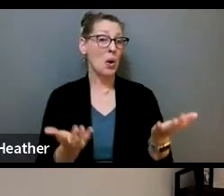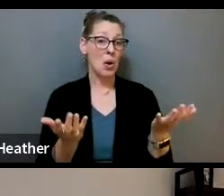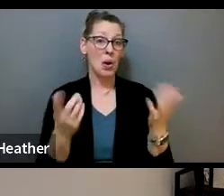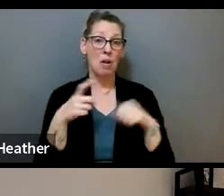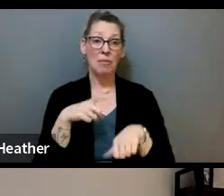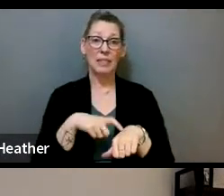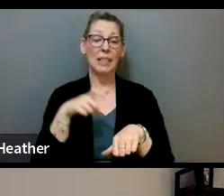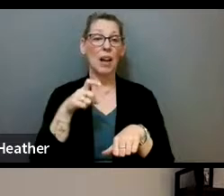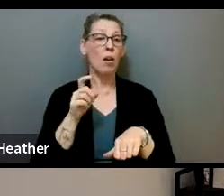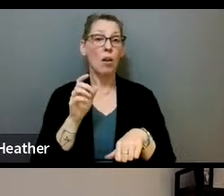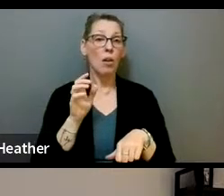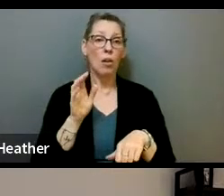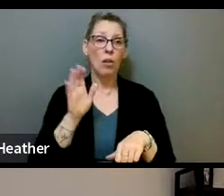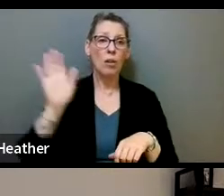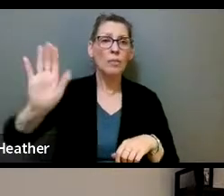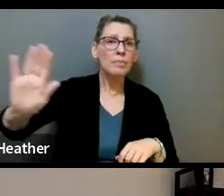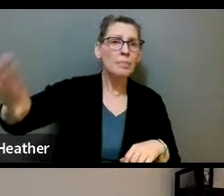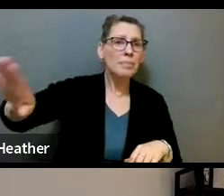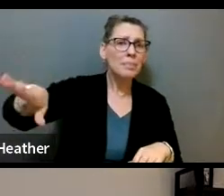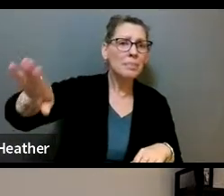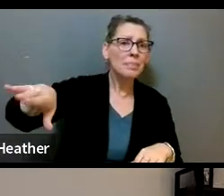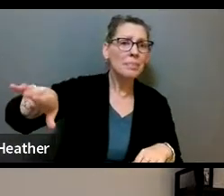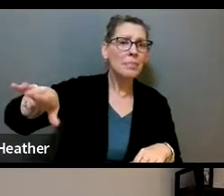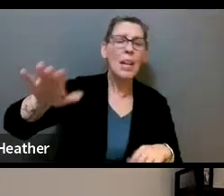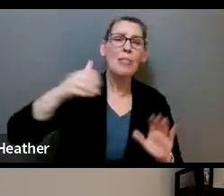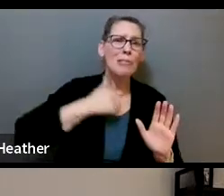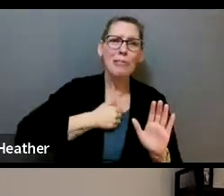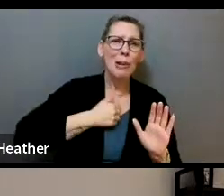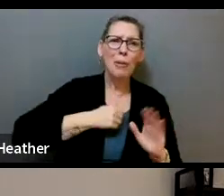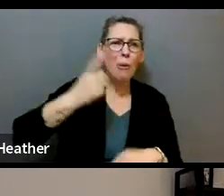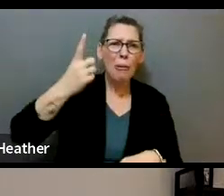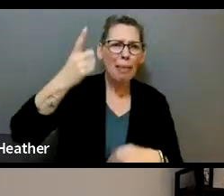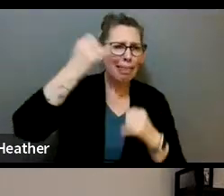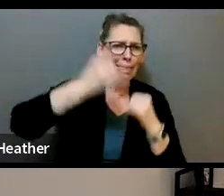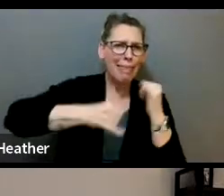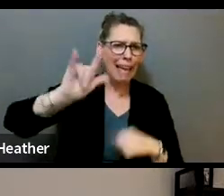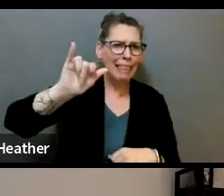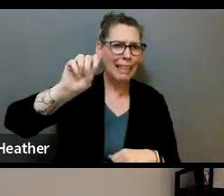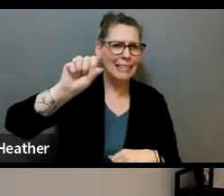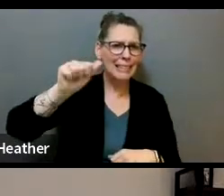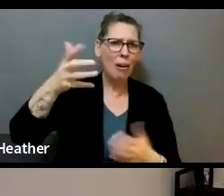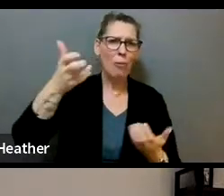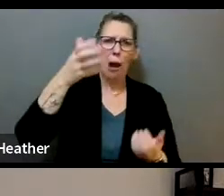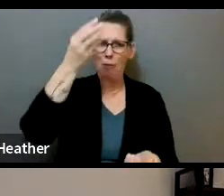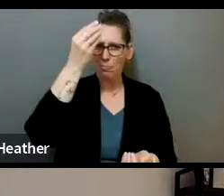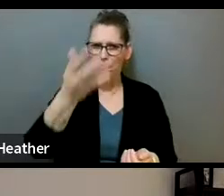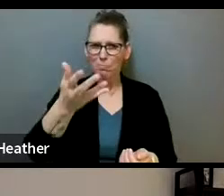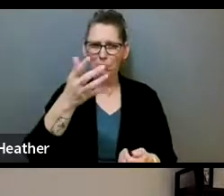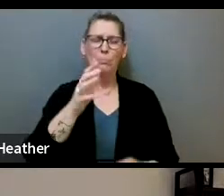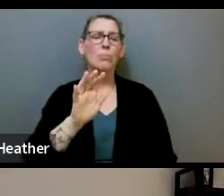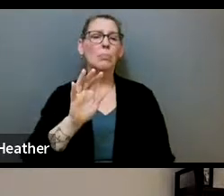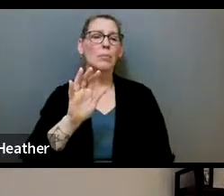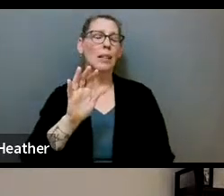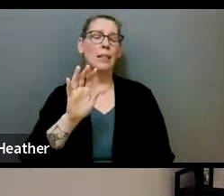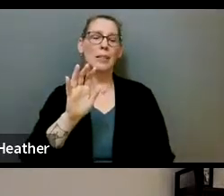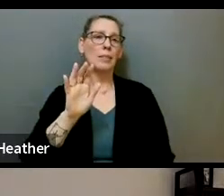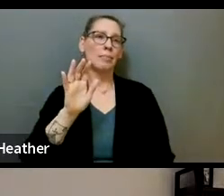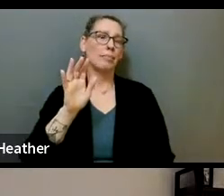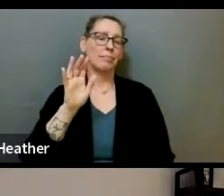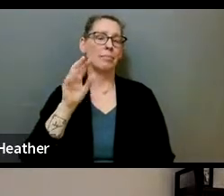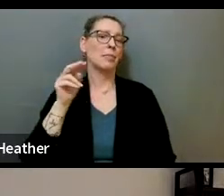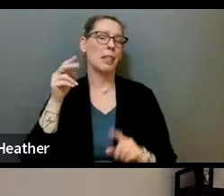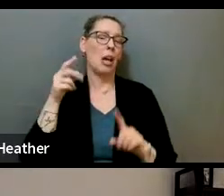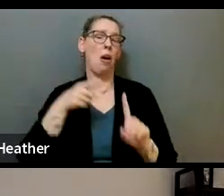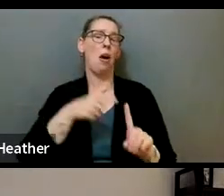Lisa? where we, oh yeah. Just one last thing I'd like to note for folks that just to highlight this